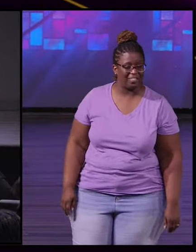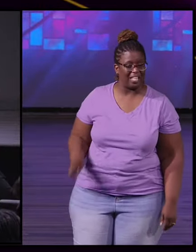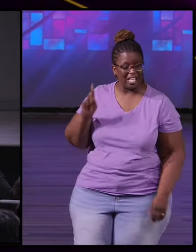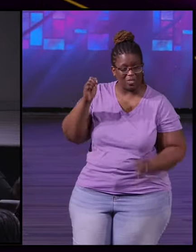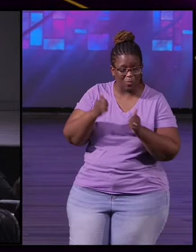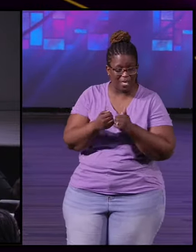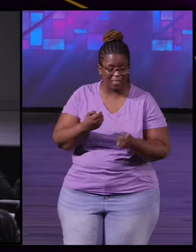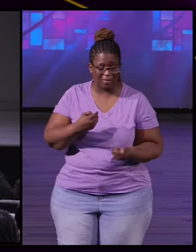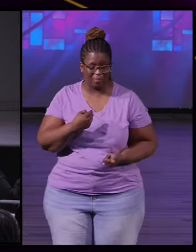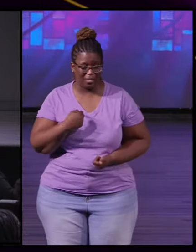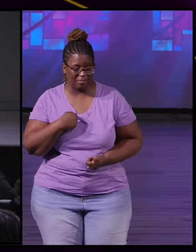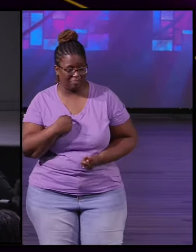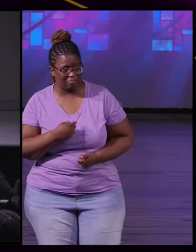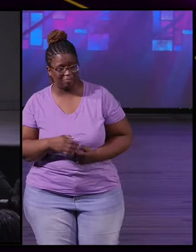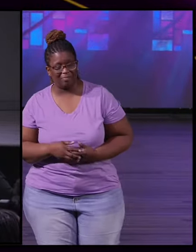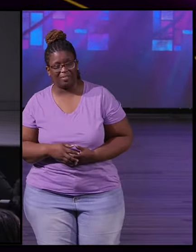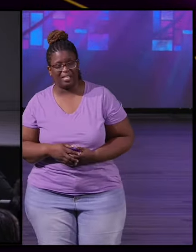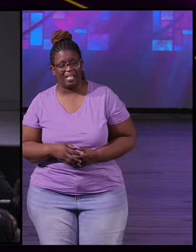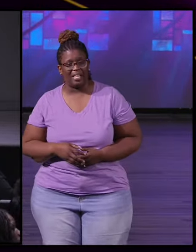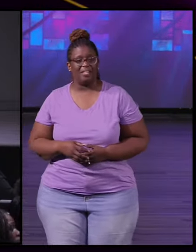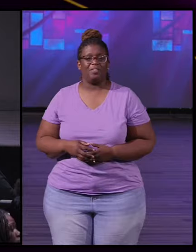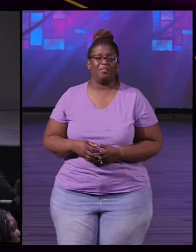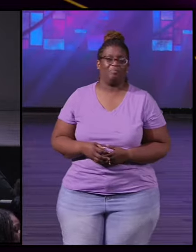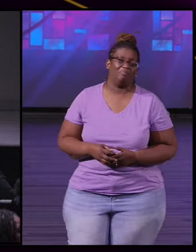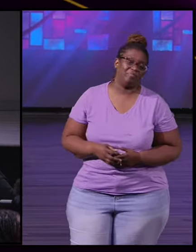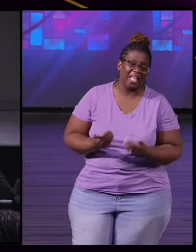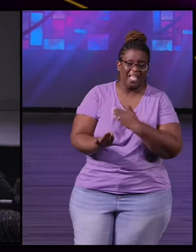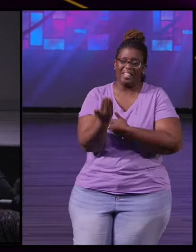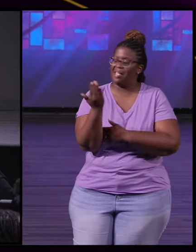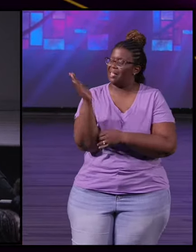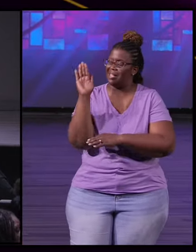I want to pray over us and pray over our fellowship in a minute.